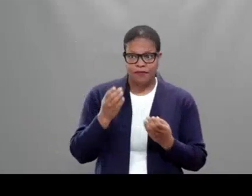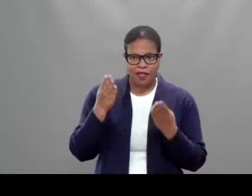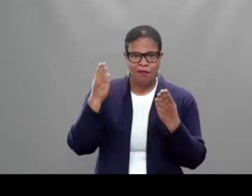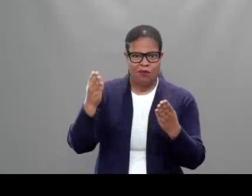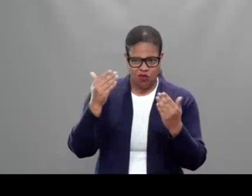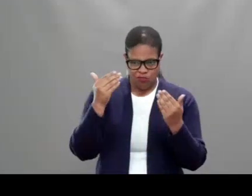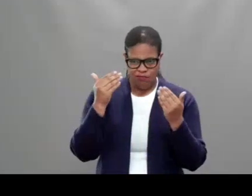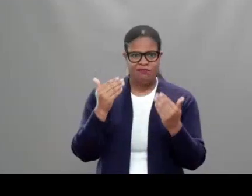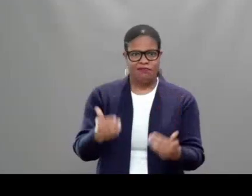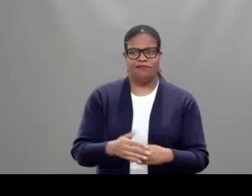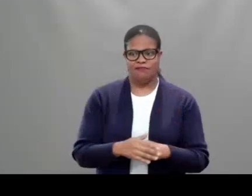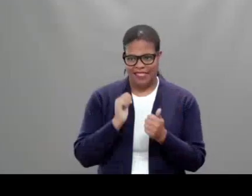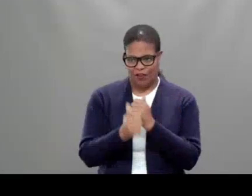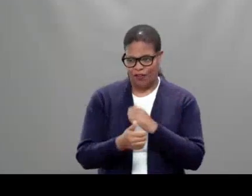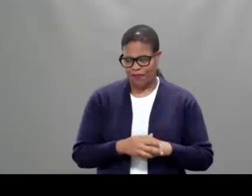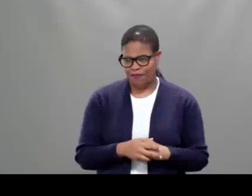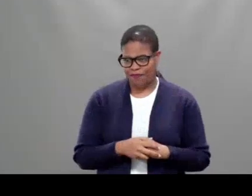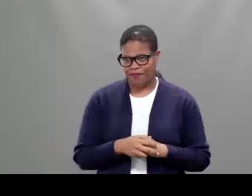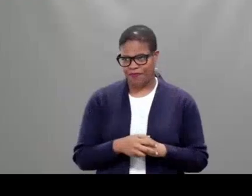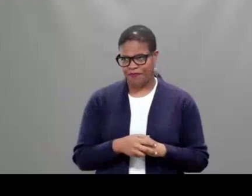carried, thank you.